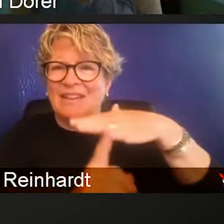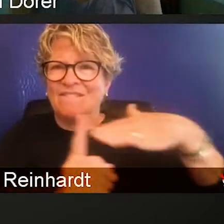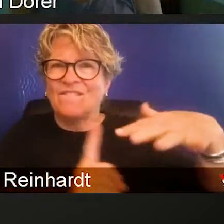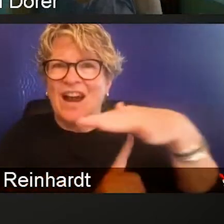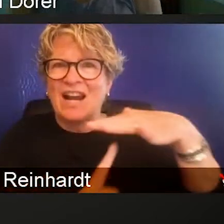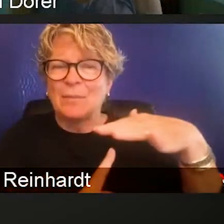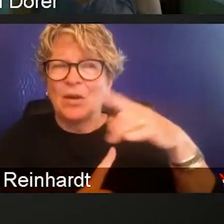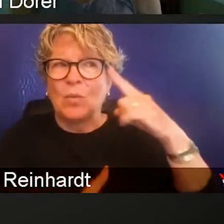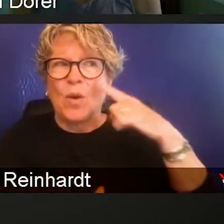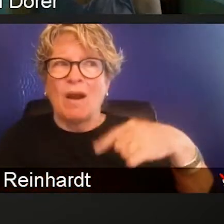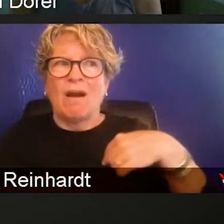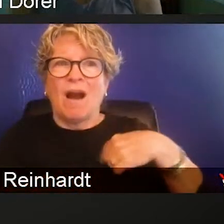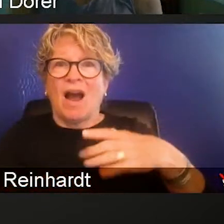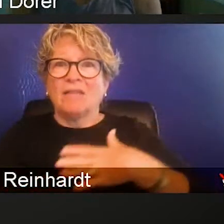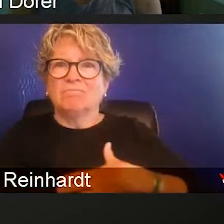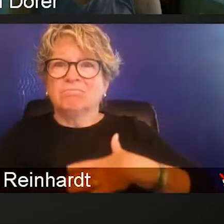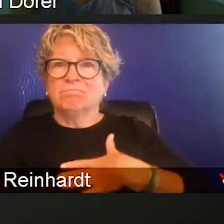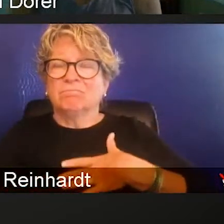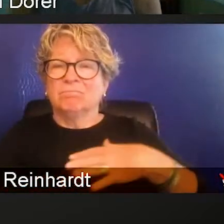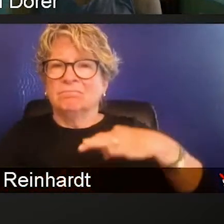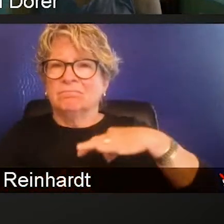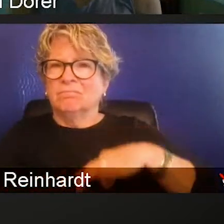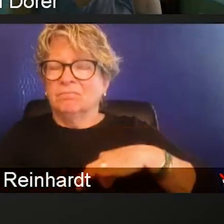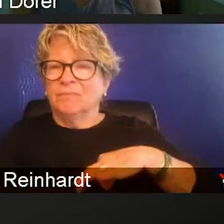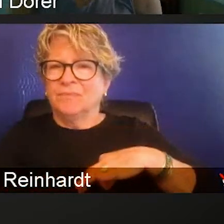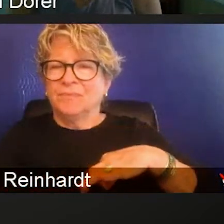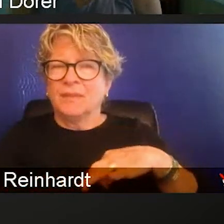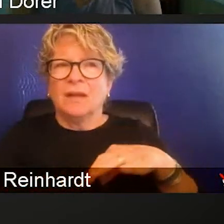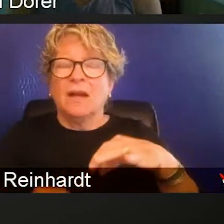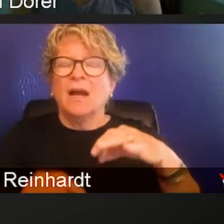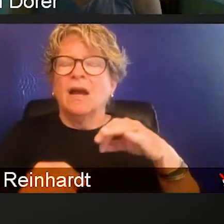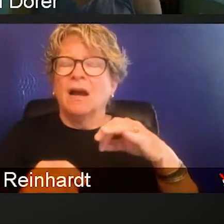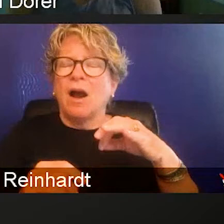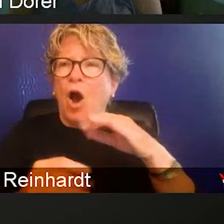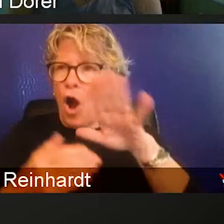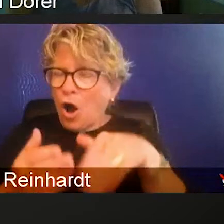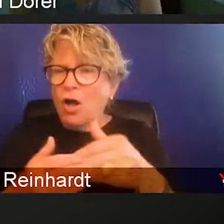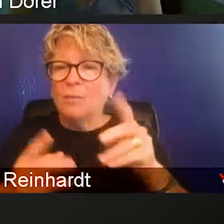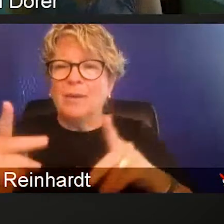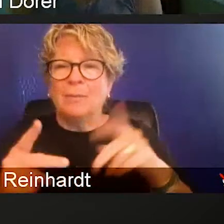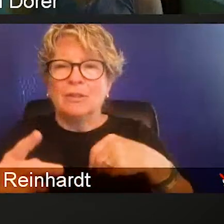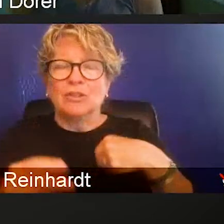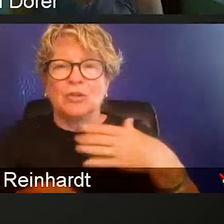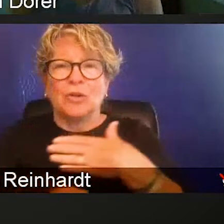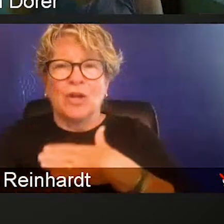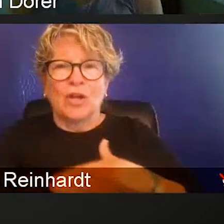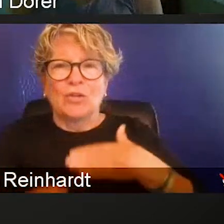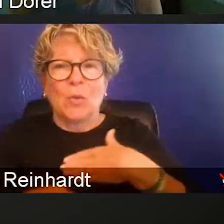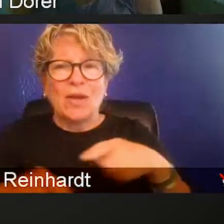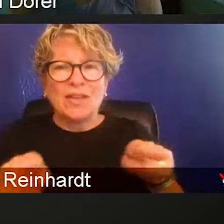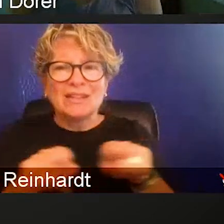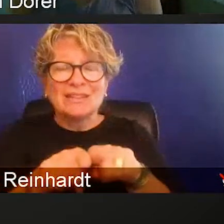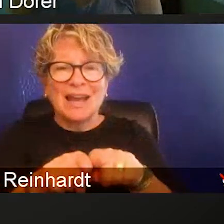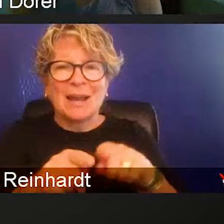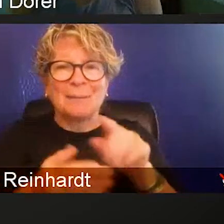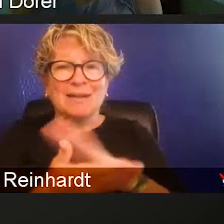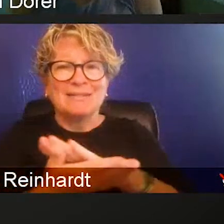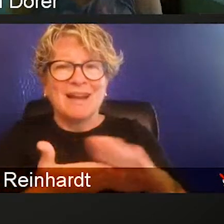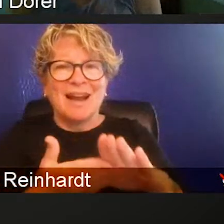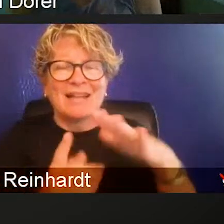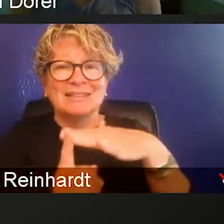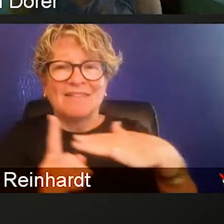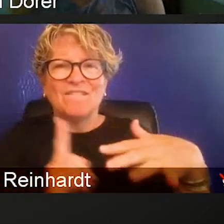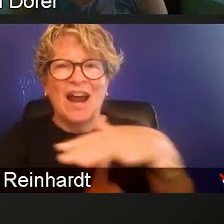And everyone should enjoy such a nice environment. But what's created that has been made